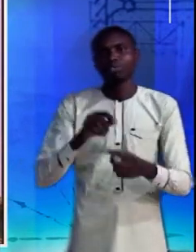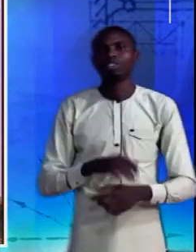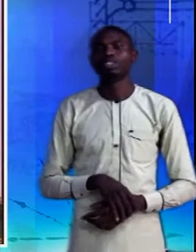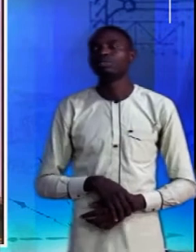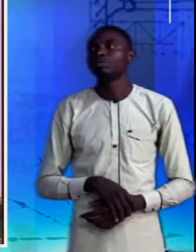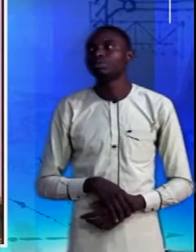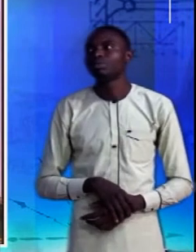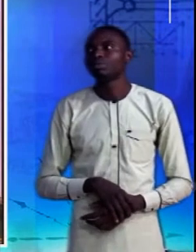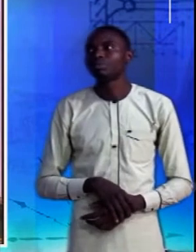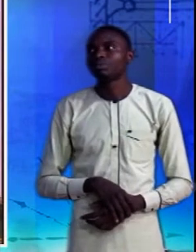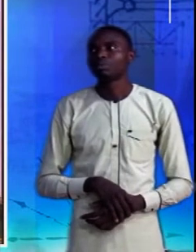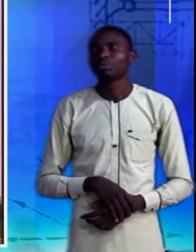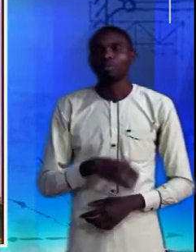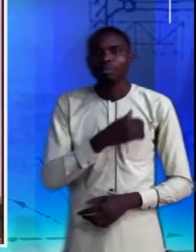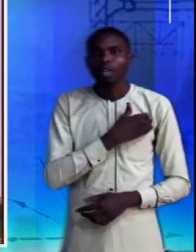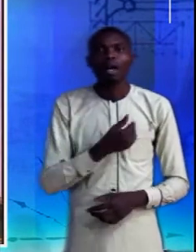time.